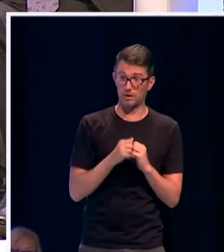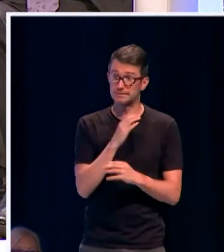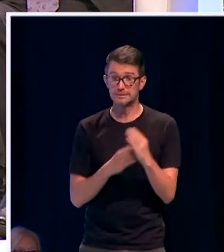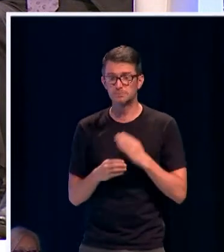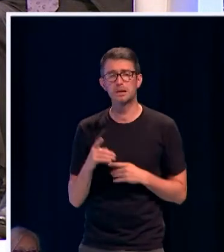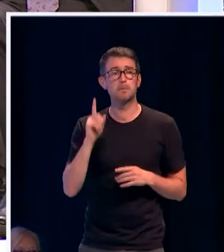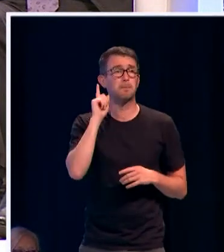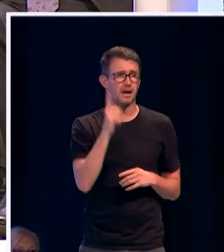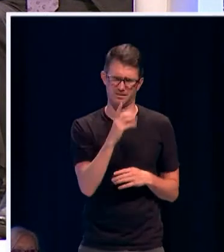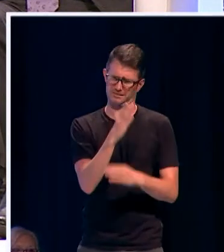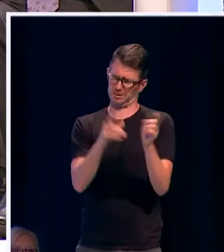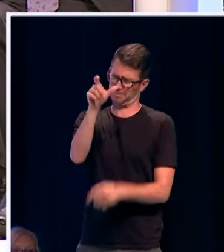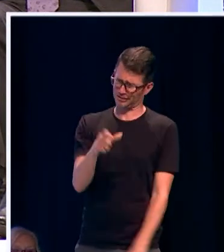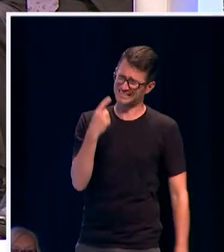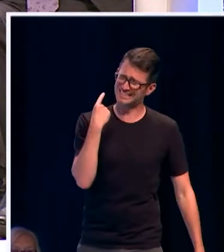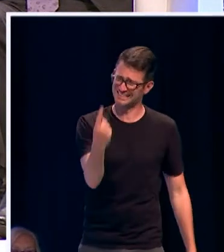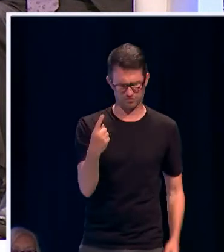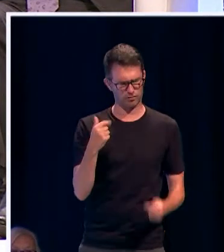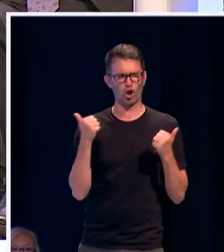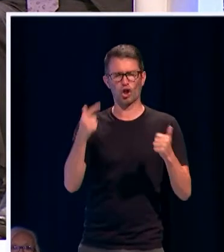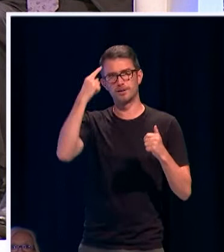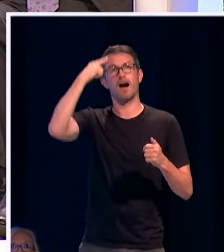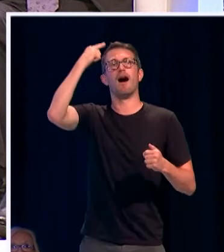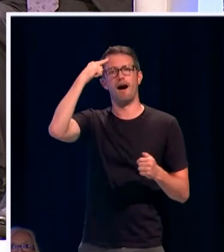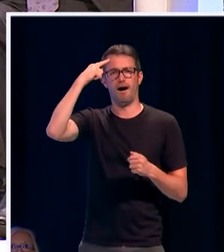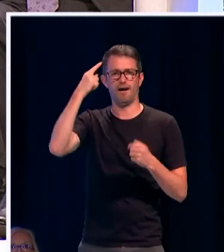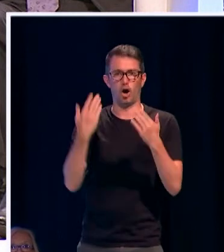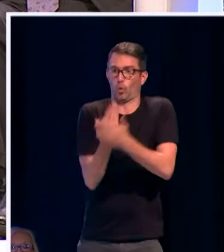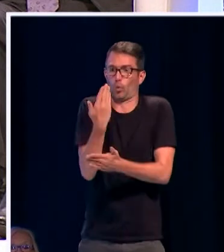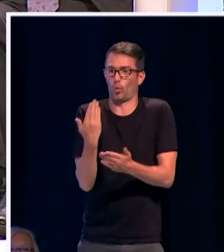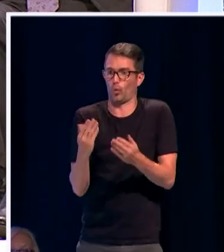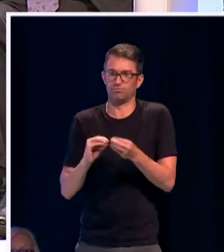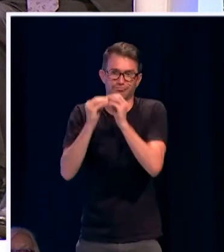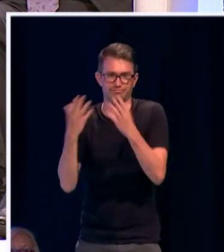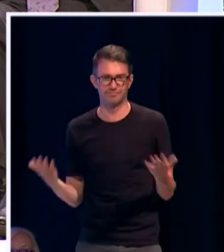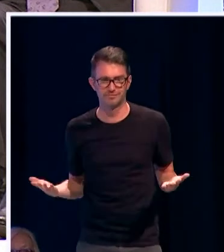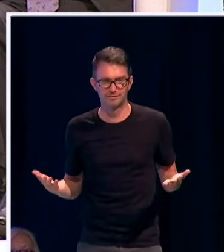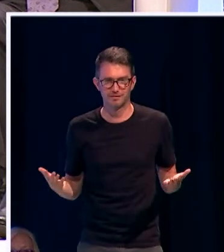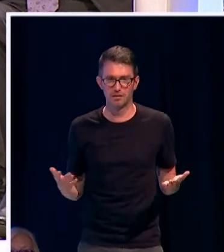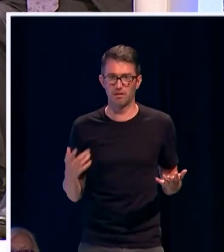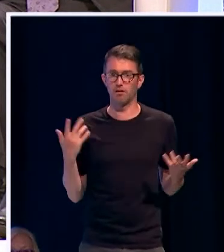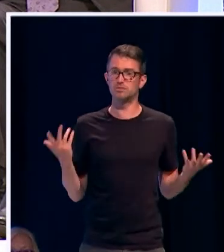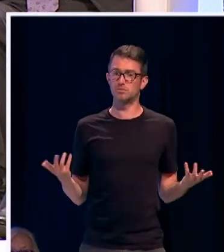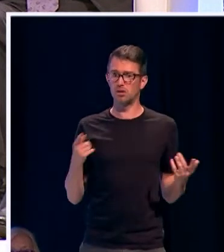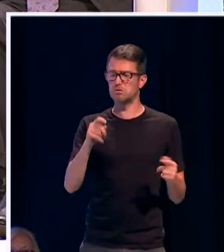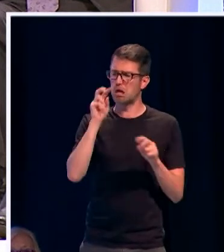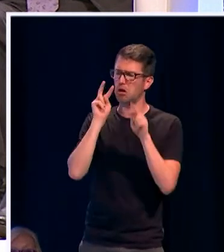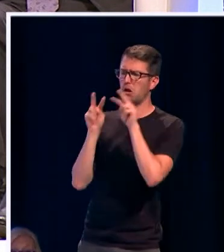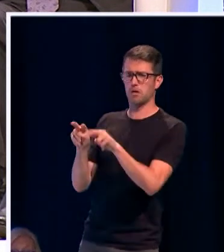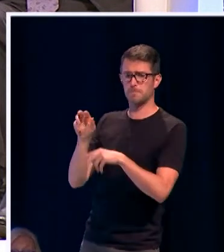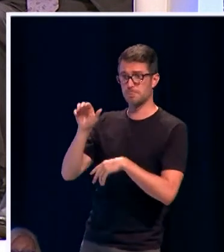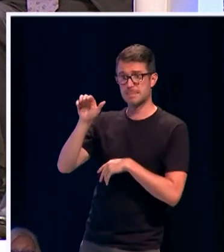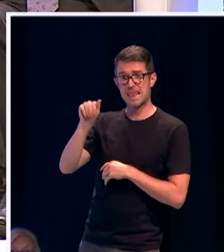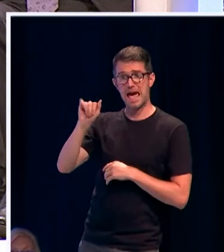blind, who needs to be able to read something, looks at artificial intelligence and comes up with a product like Seeing AI, which allows him to take